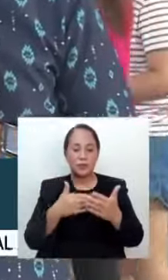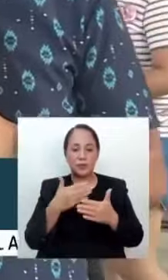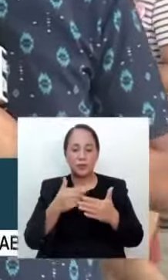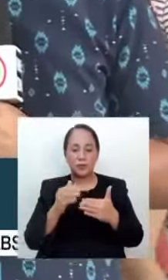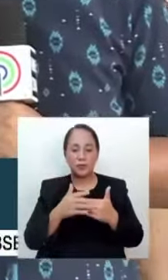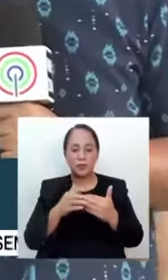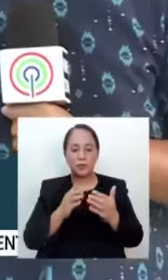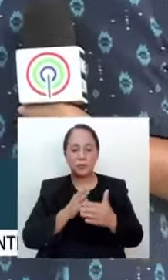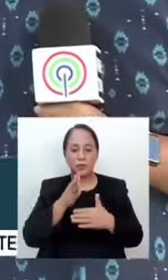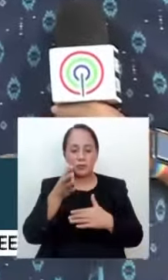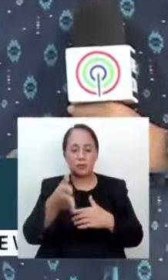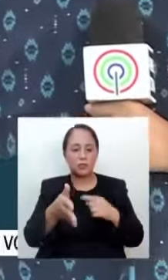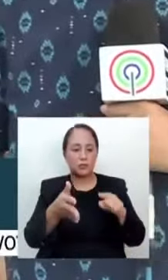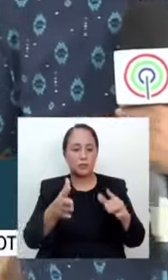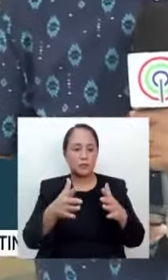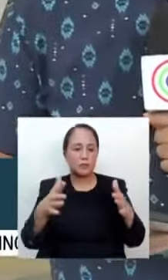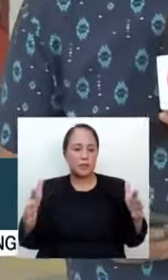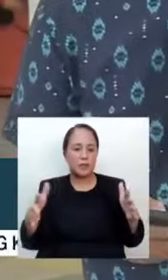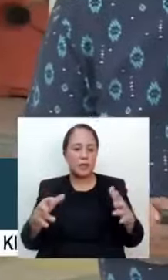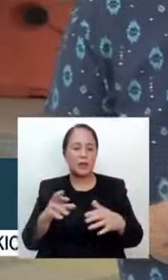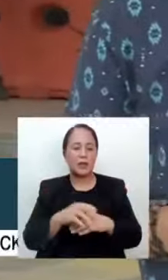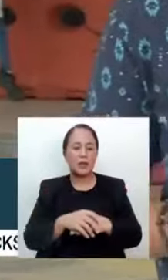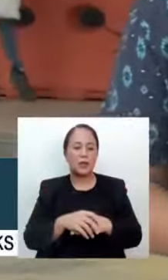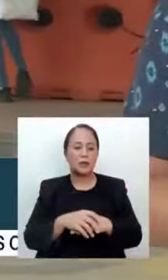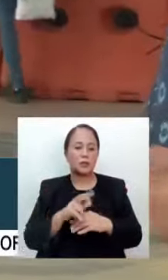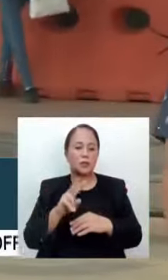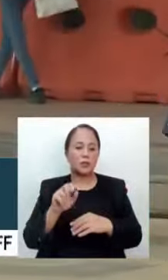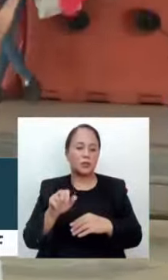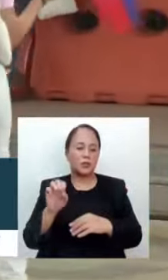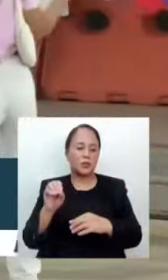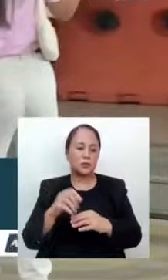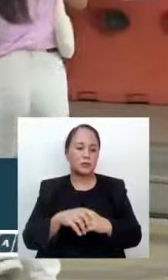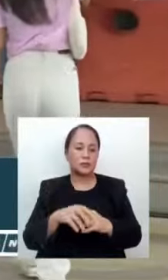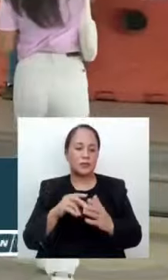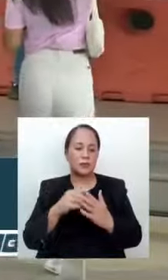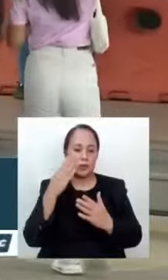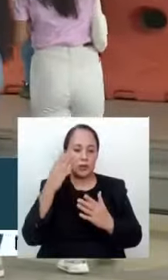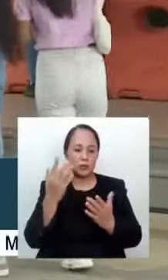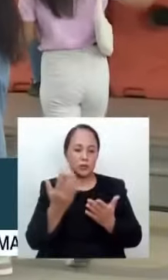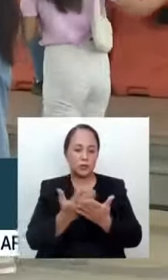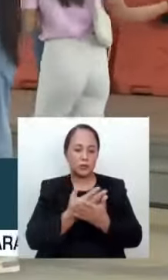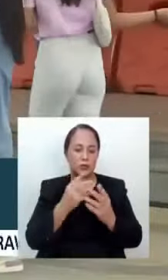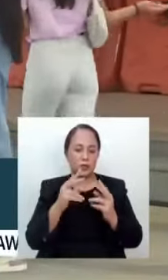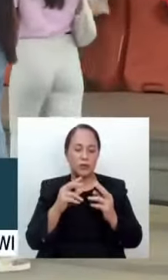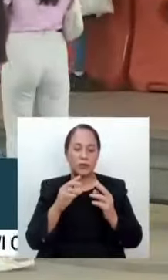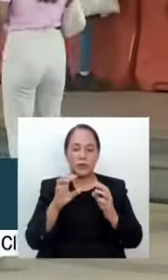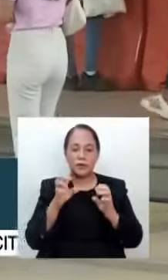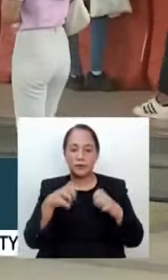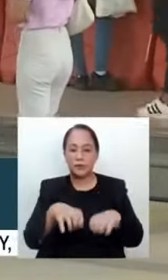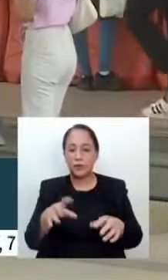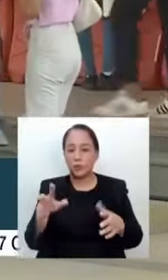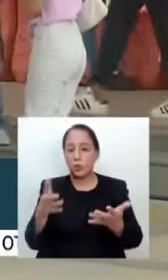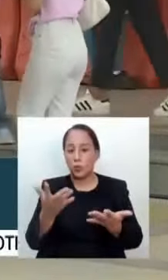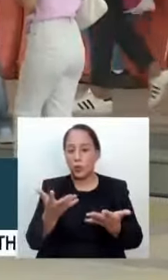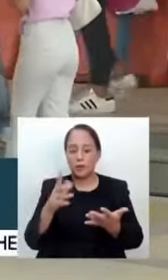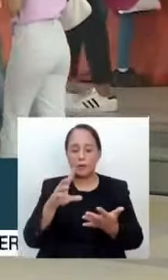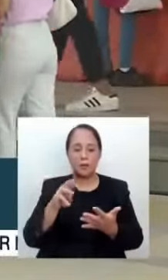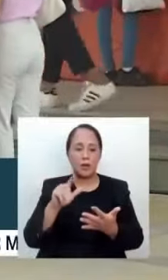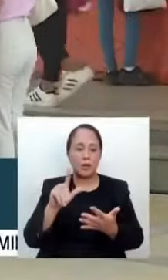grander and bigger Republica 2.0 Tindig ng Bulacanyo event in Malolos, Bulacan later this